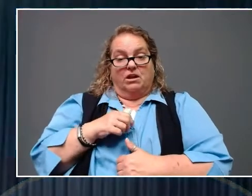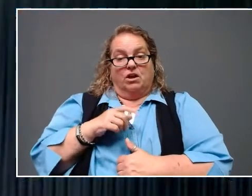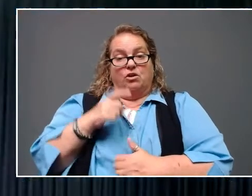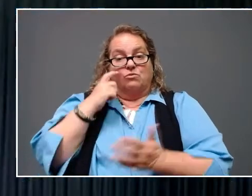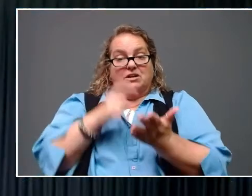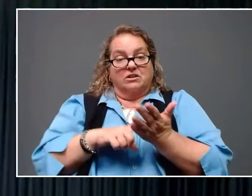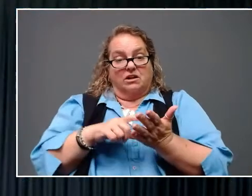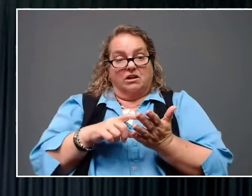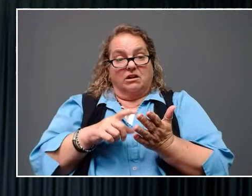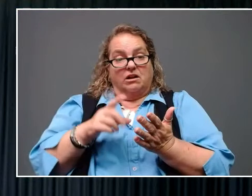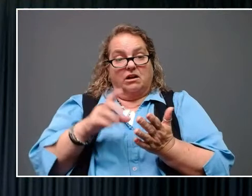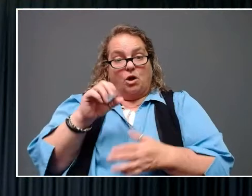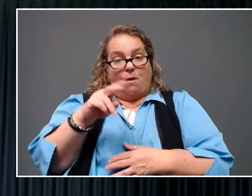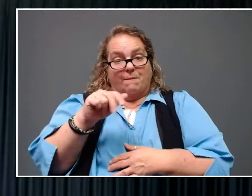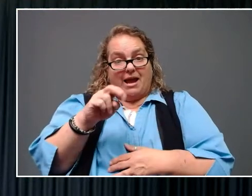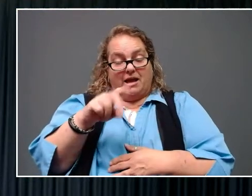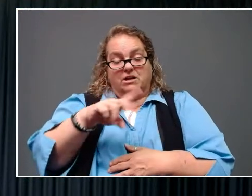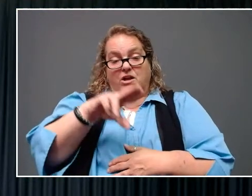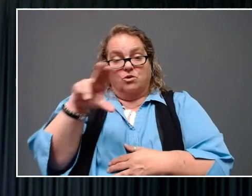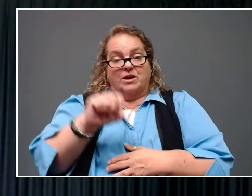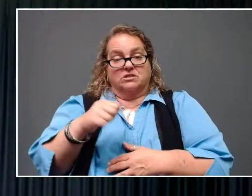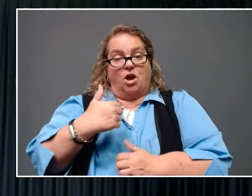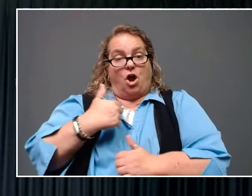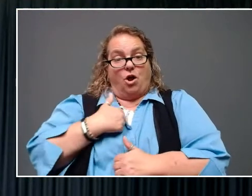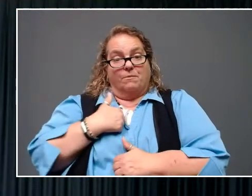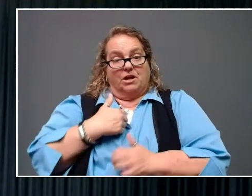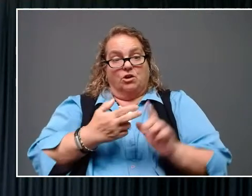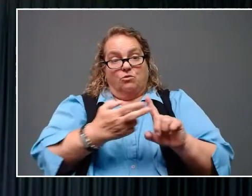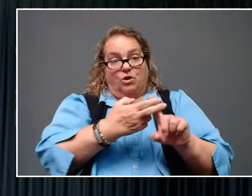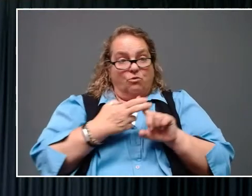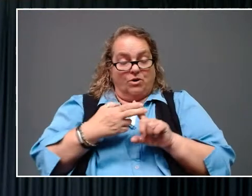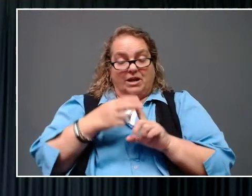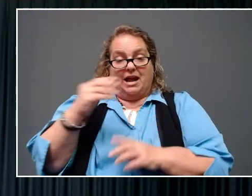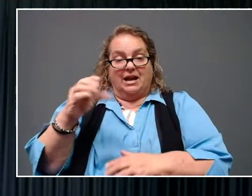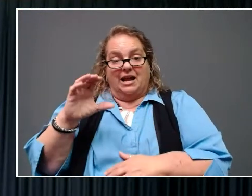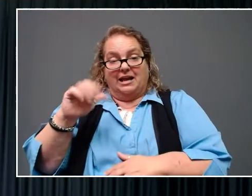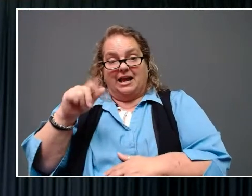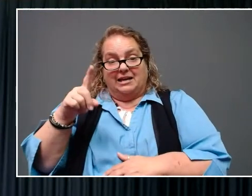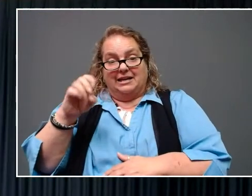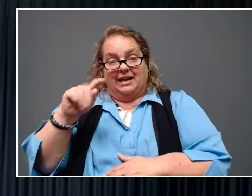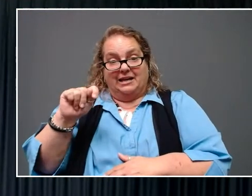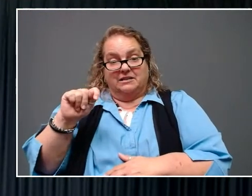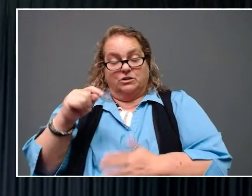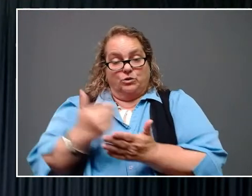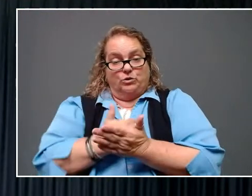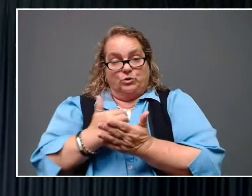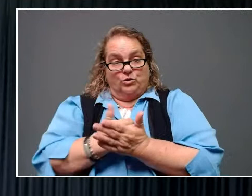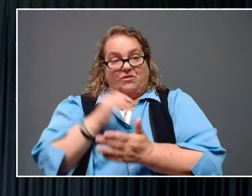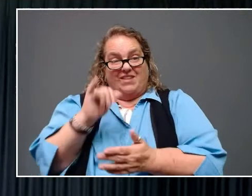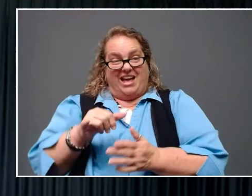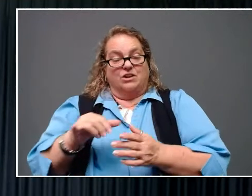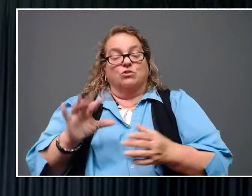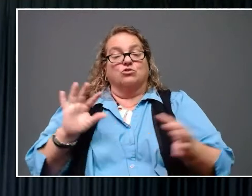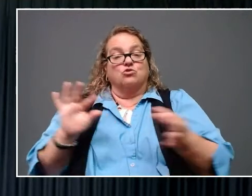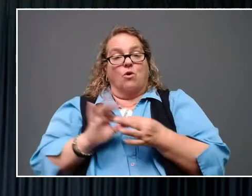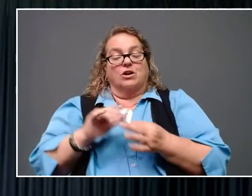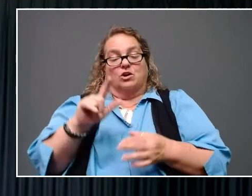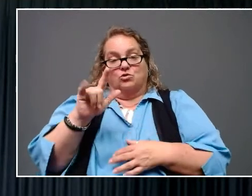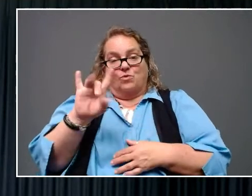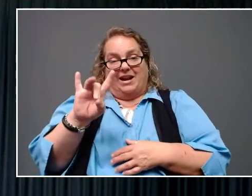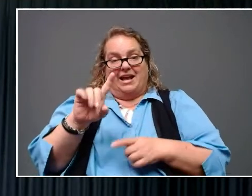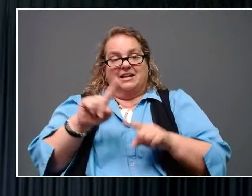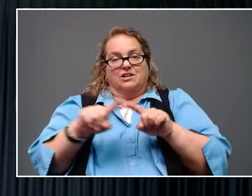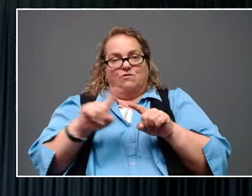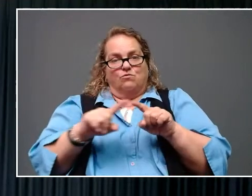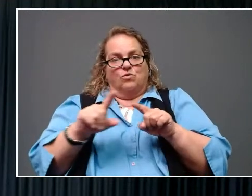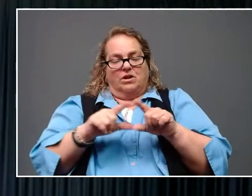Command, and the United States Army Cadet Command. Now, these join 28 other plates that are out there, but we are proud